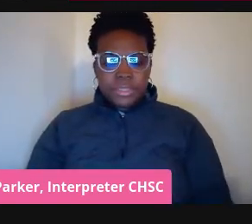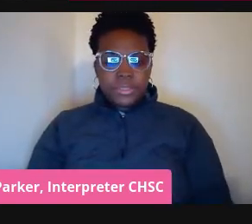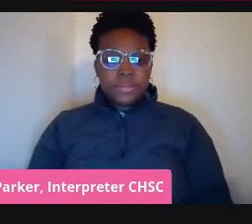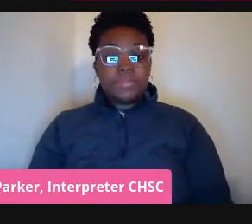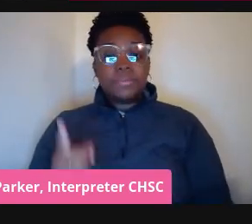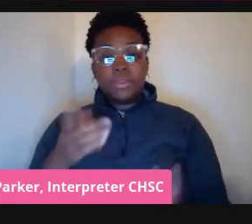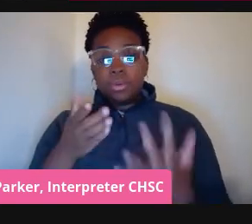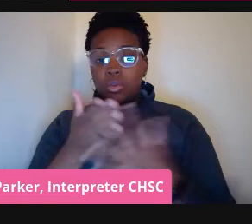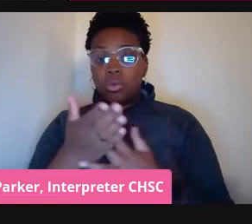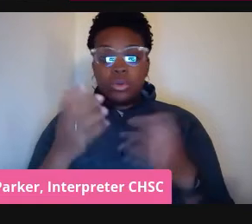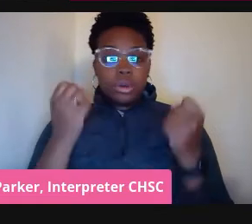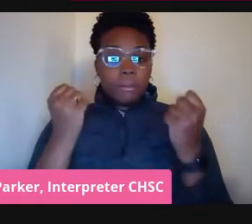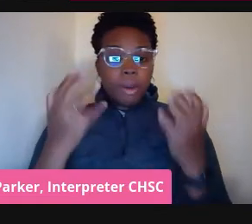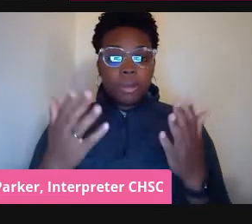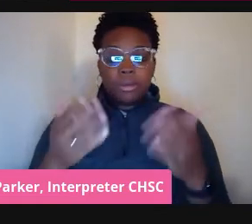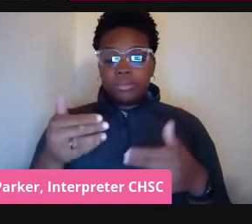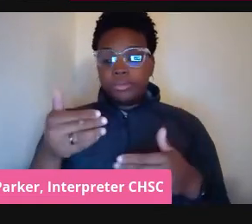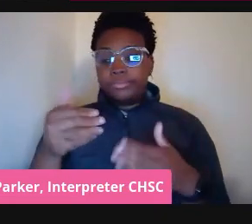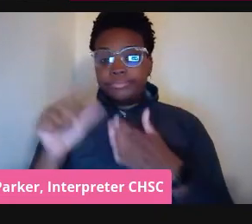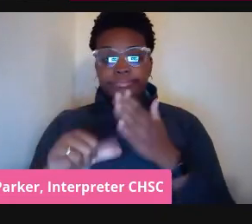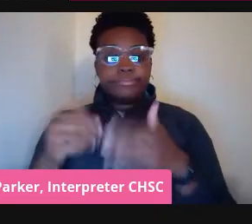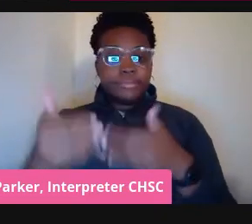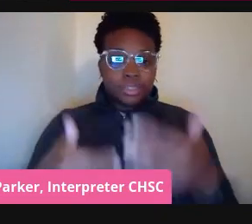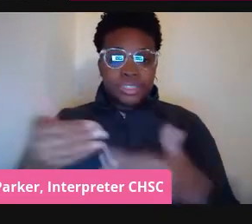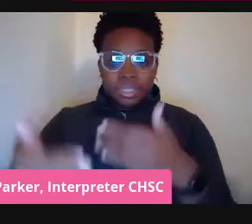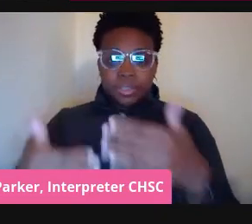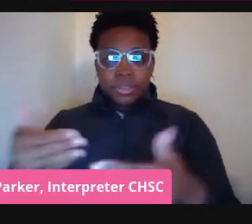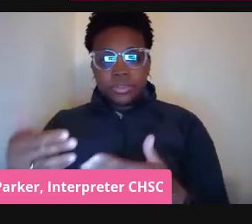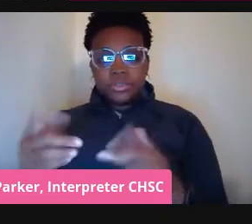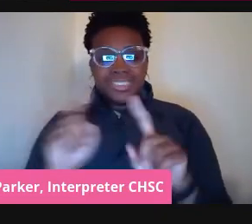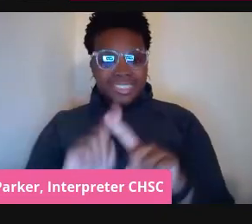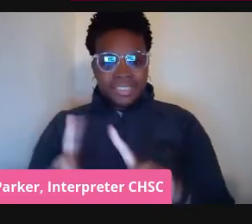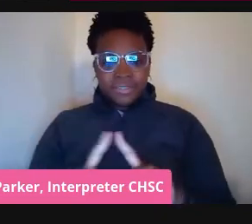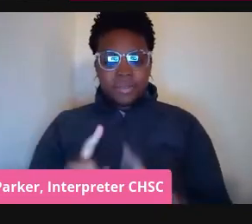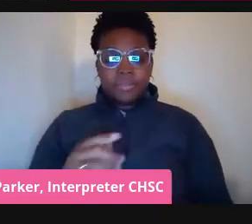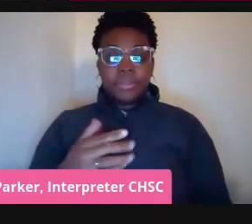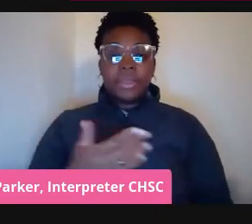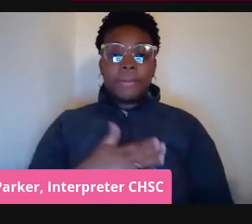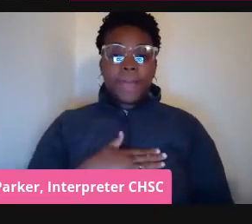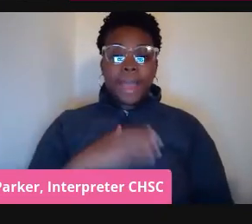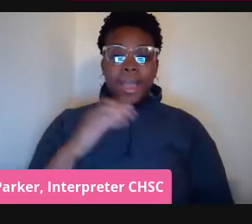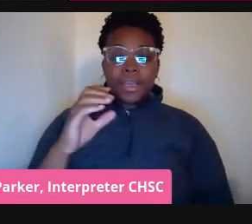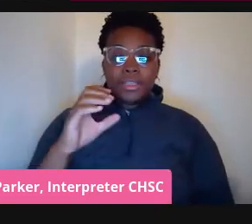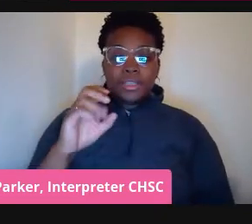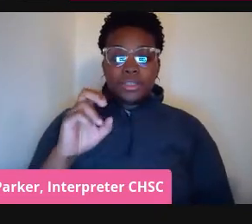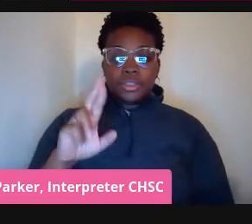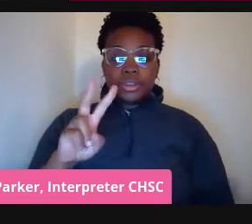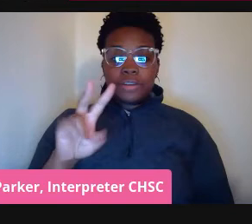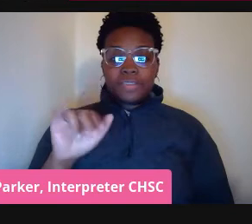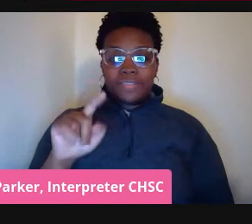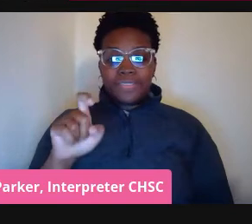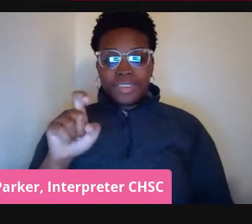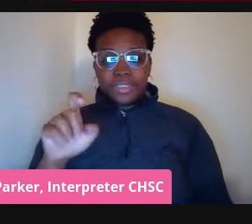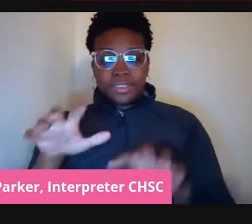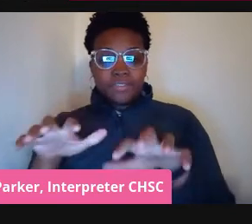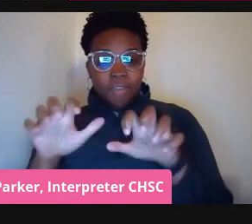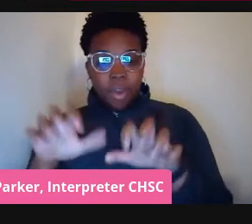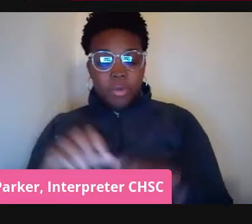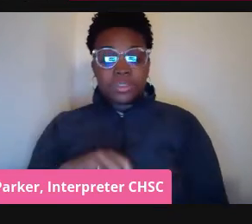going through multiple procedures after that, I had my cervix frozen. I had a laparoscopic